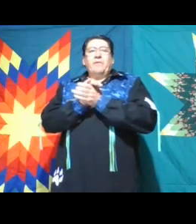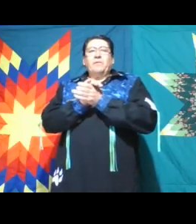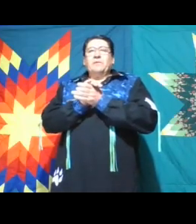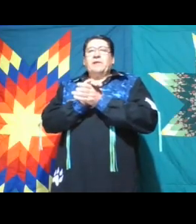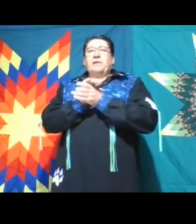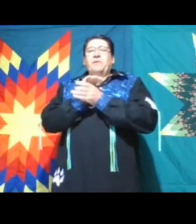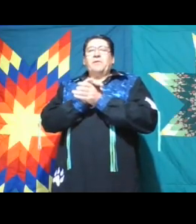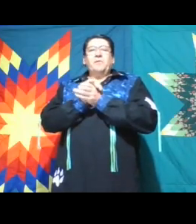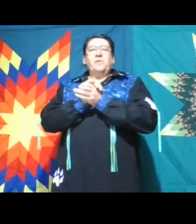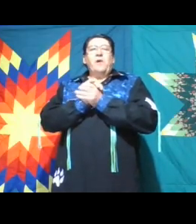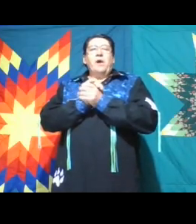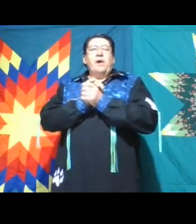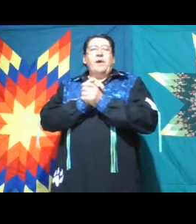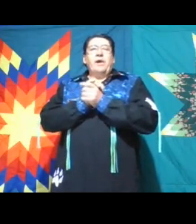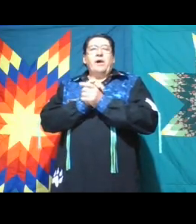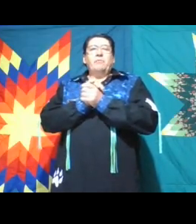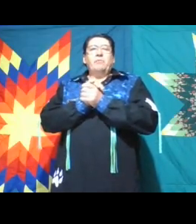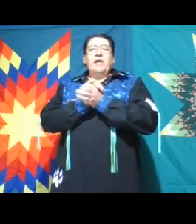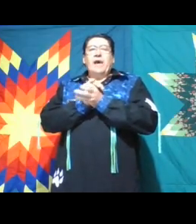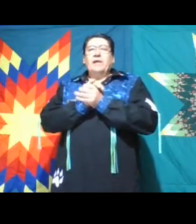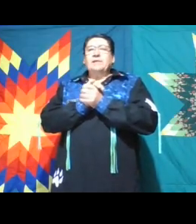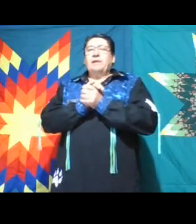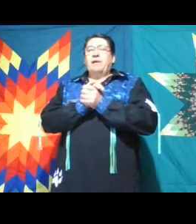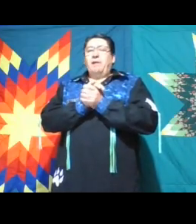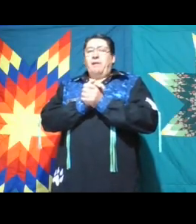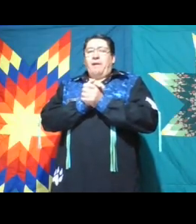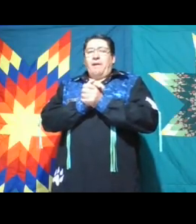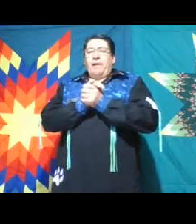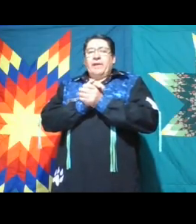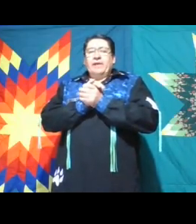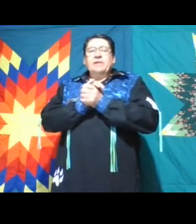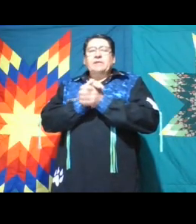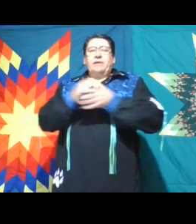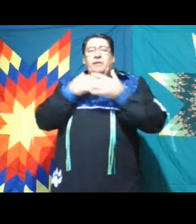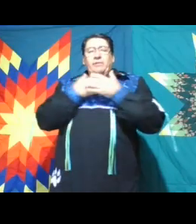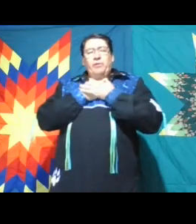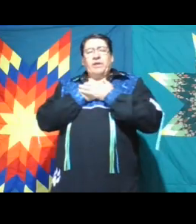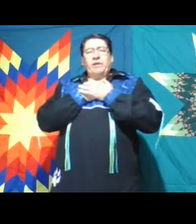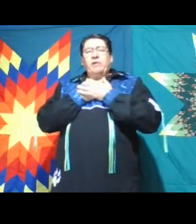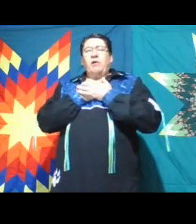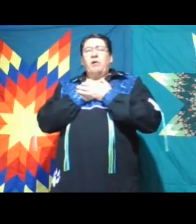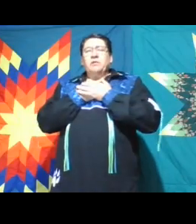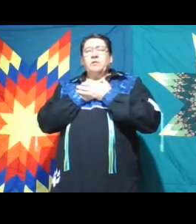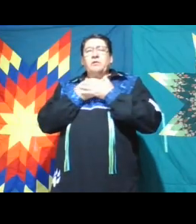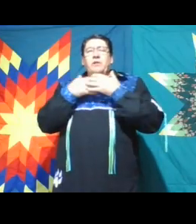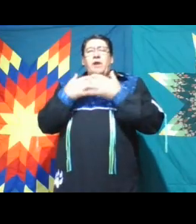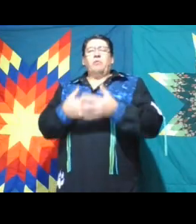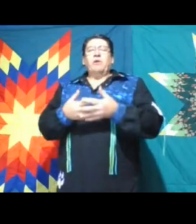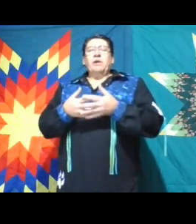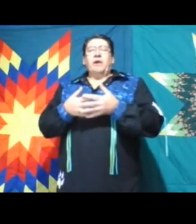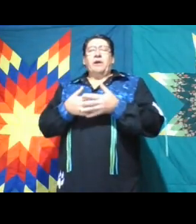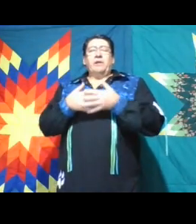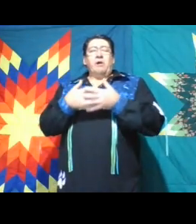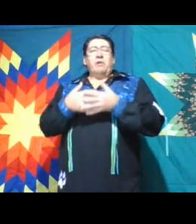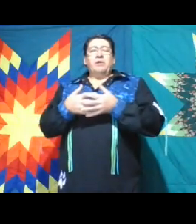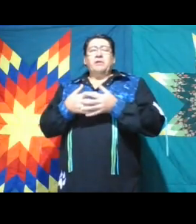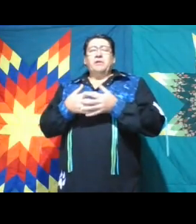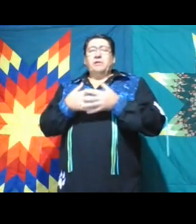For those that are new, I humbly ask, it is within our culture that